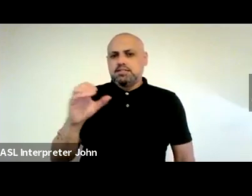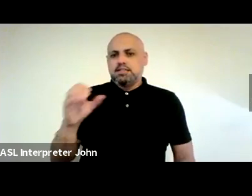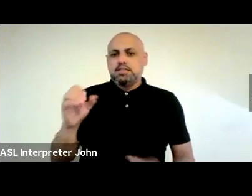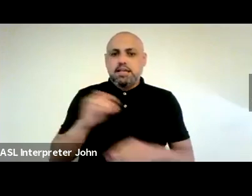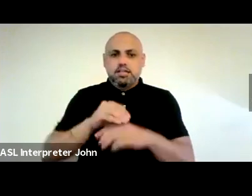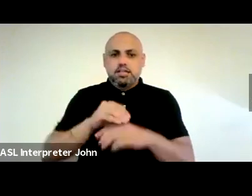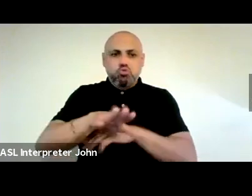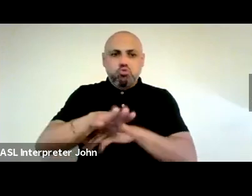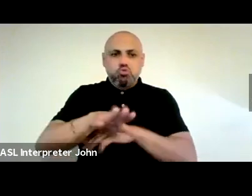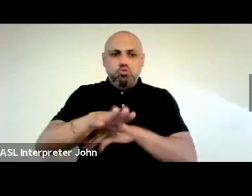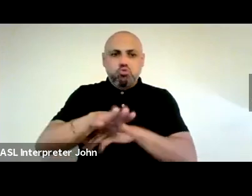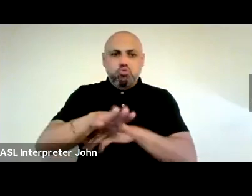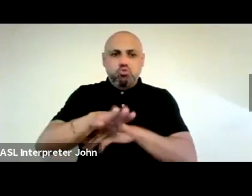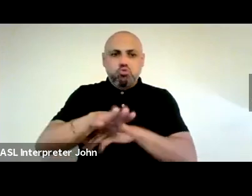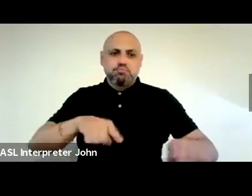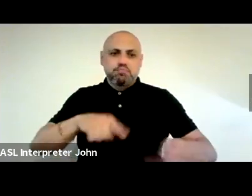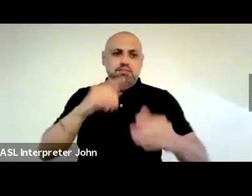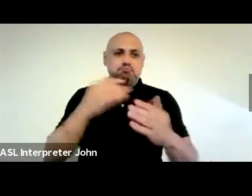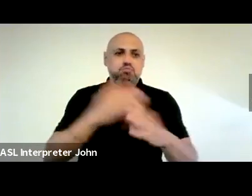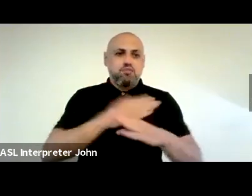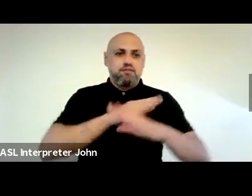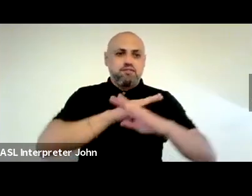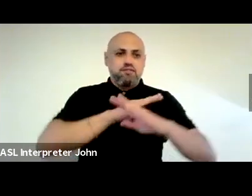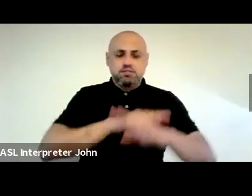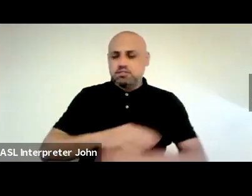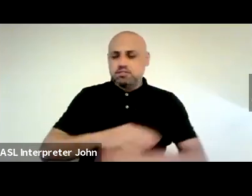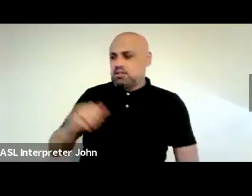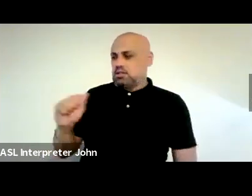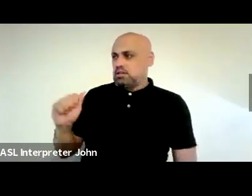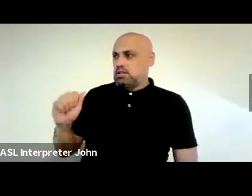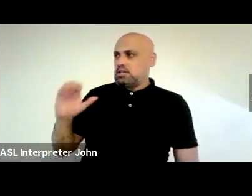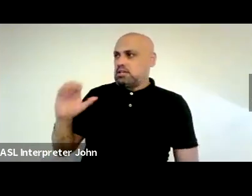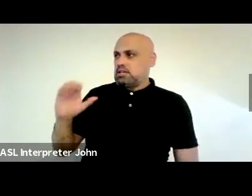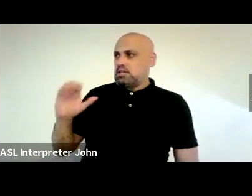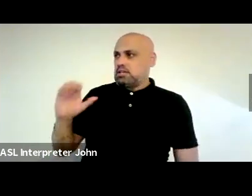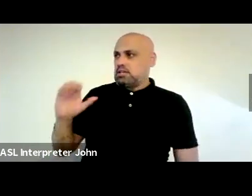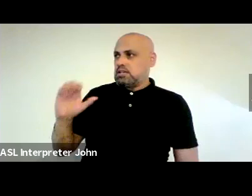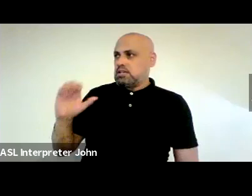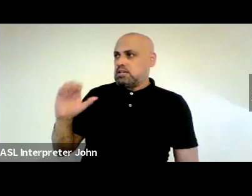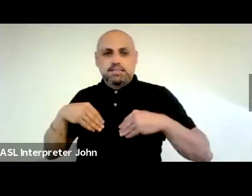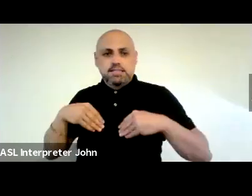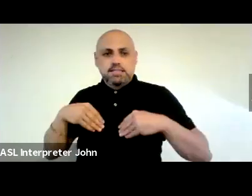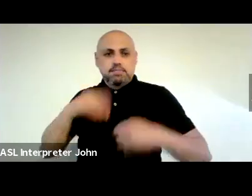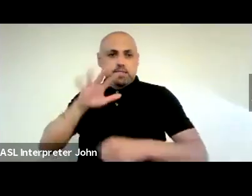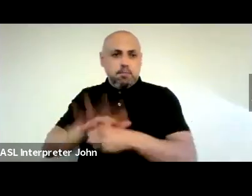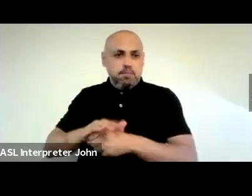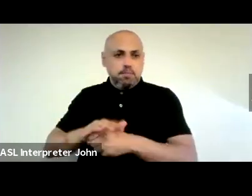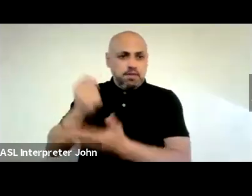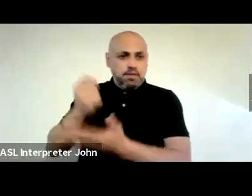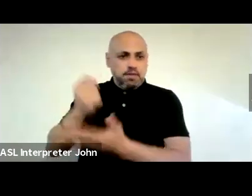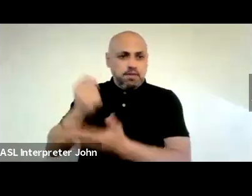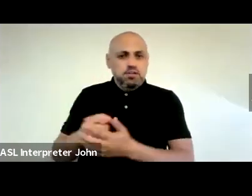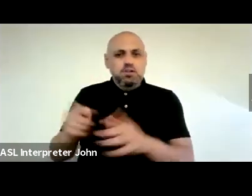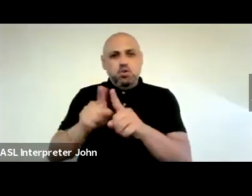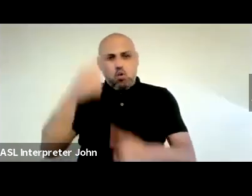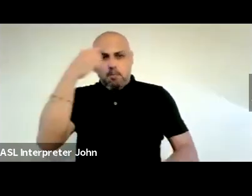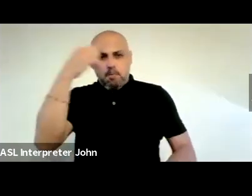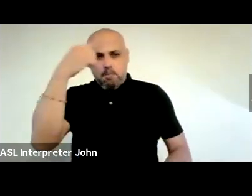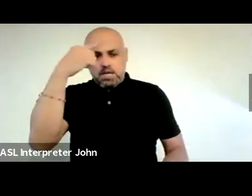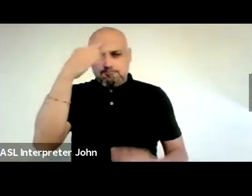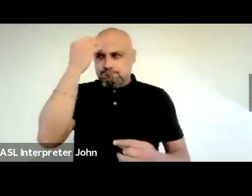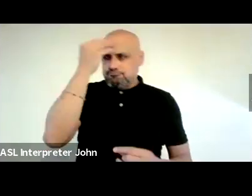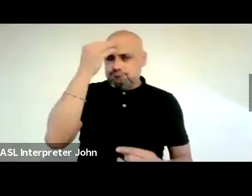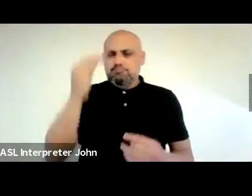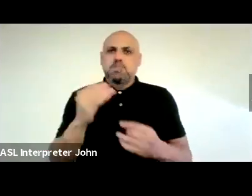prevention, ACT, acceptance and commitment therapy, along with mindfulness practices, appropriate